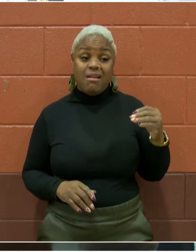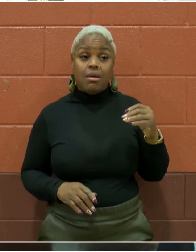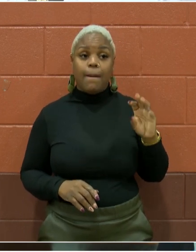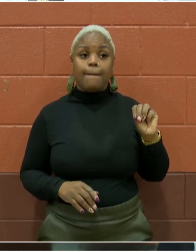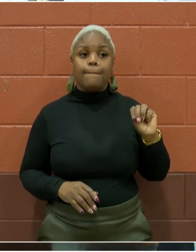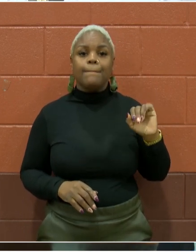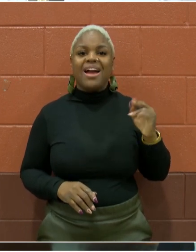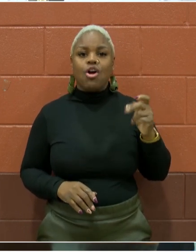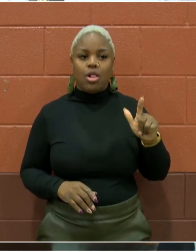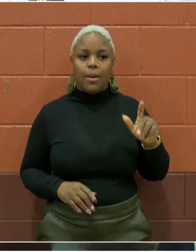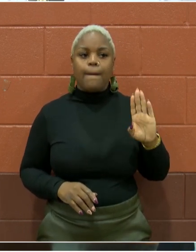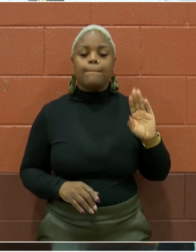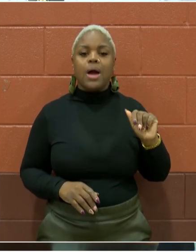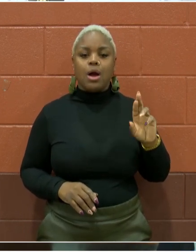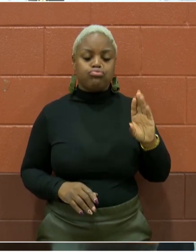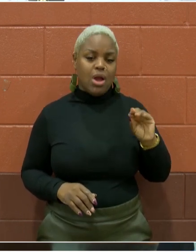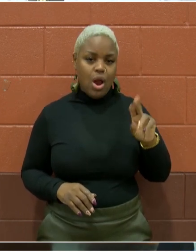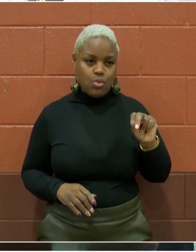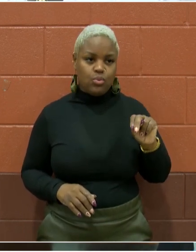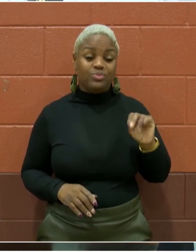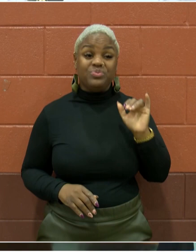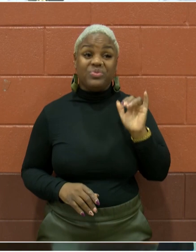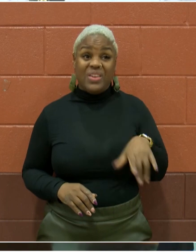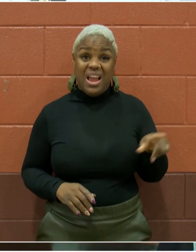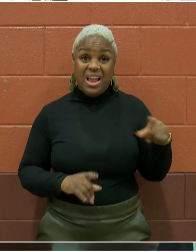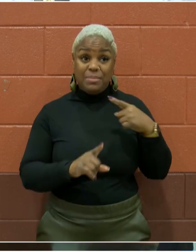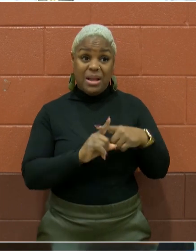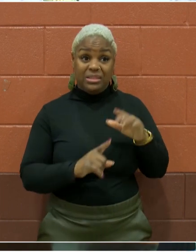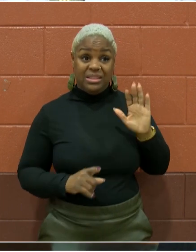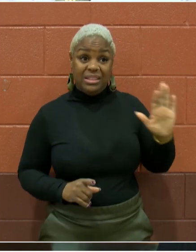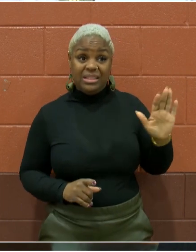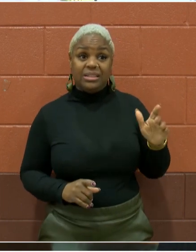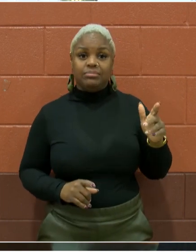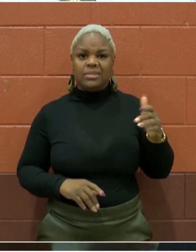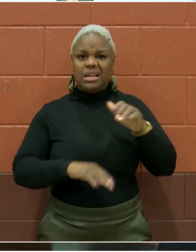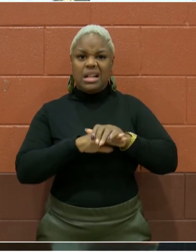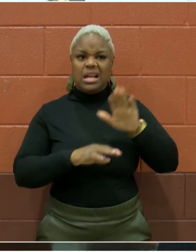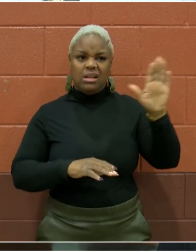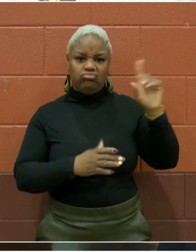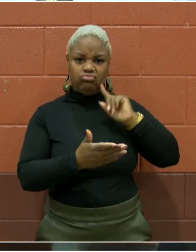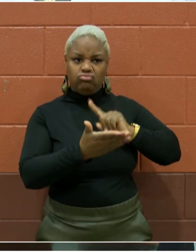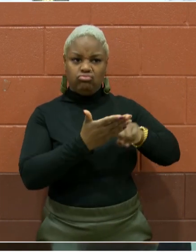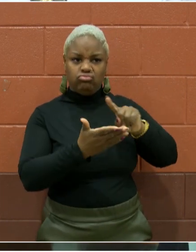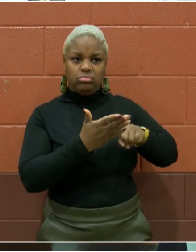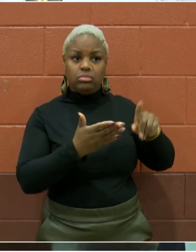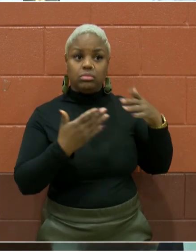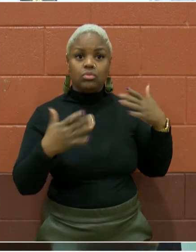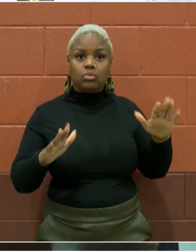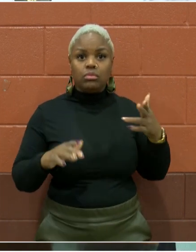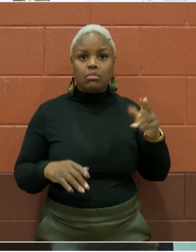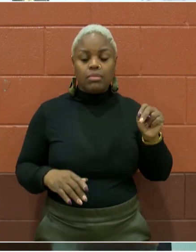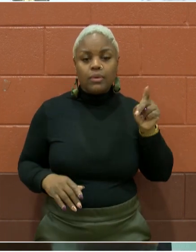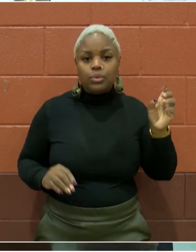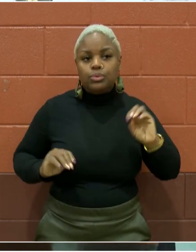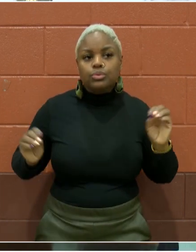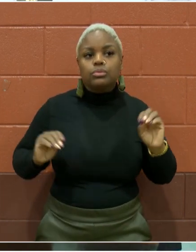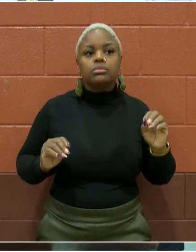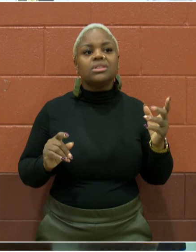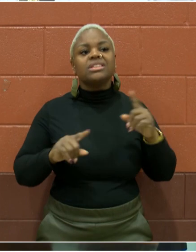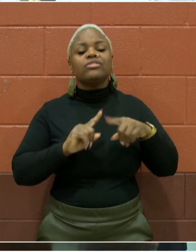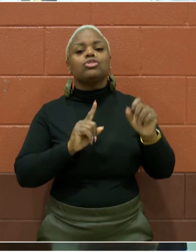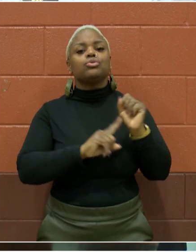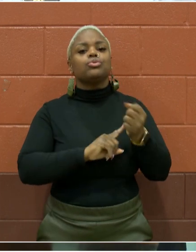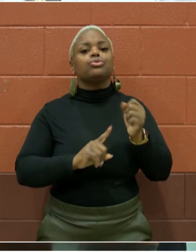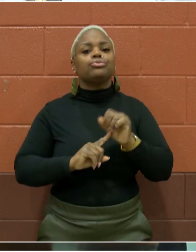researching this in England where they don't use firearms, bringing 25 police chiefs to